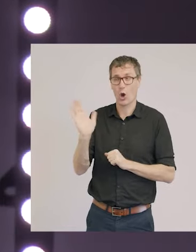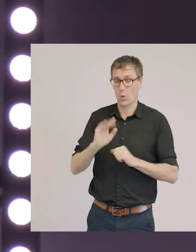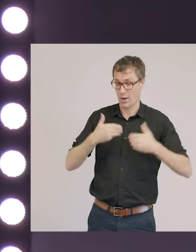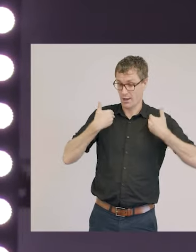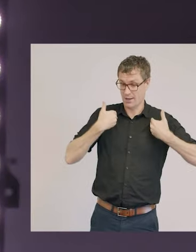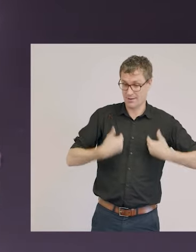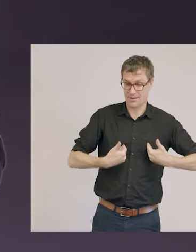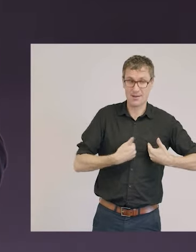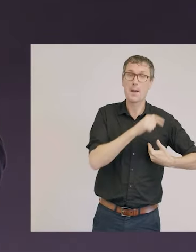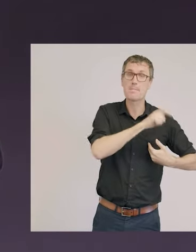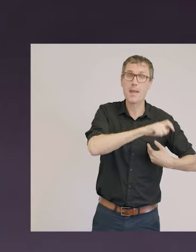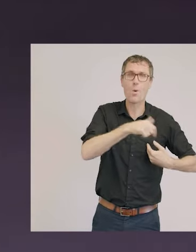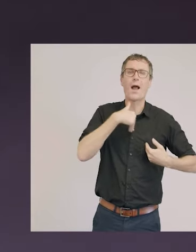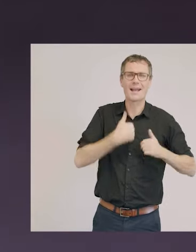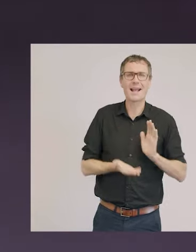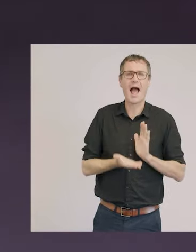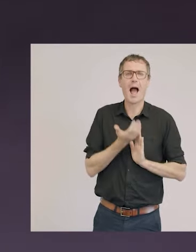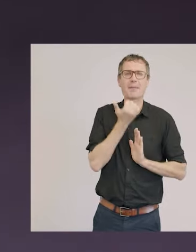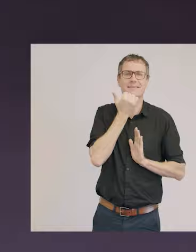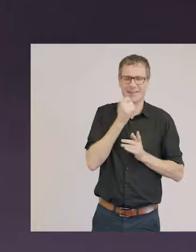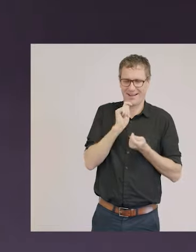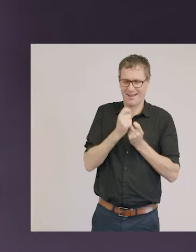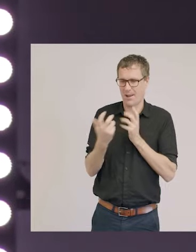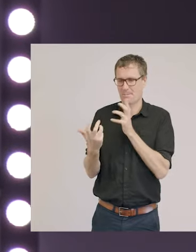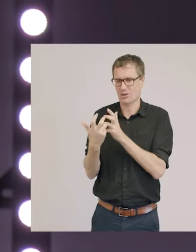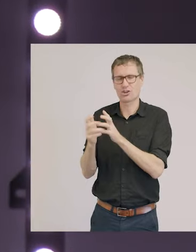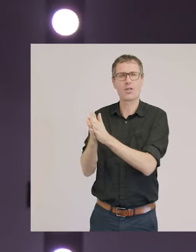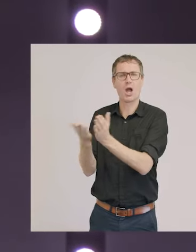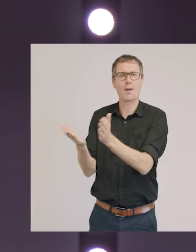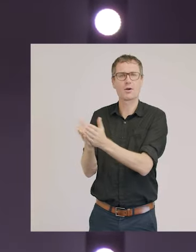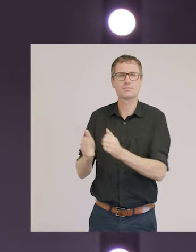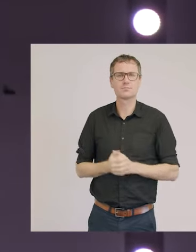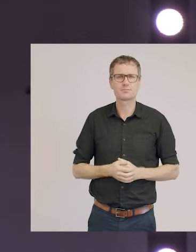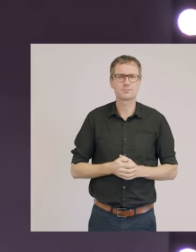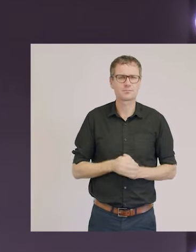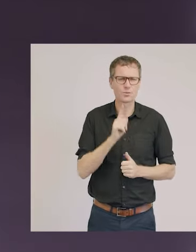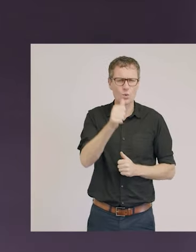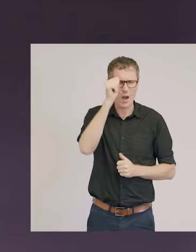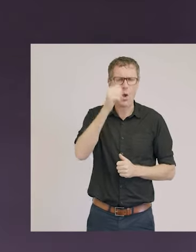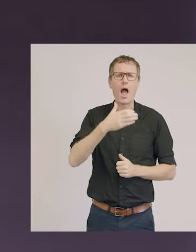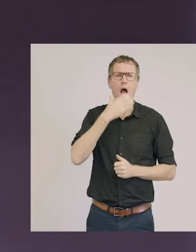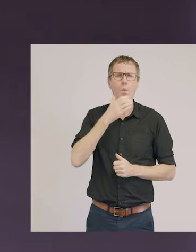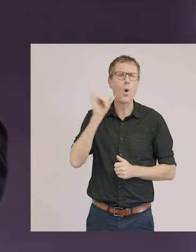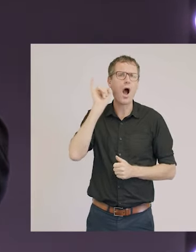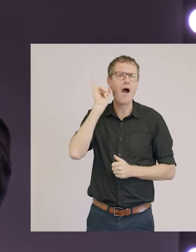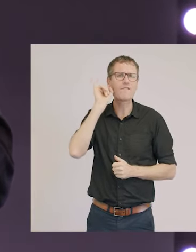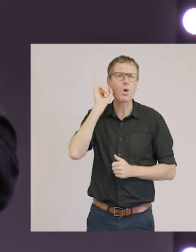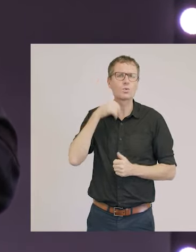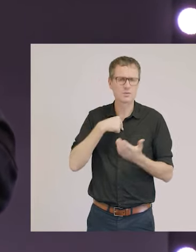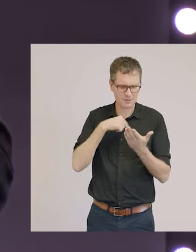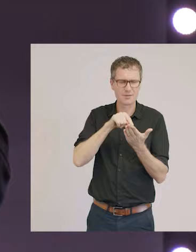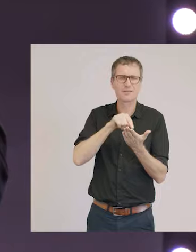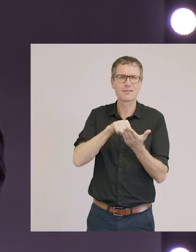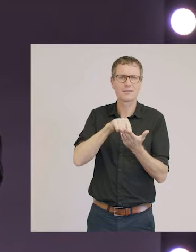updated. You know, the Bible does not need the latest software download from